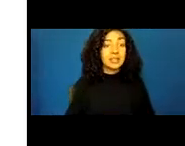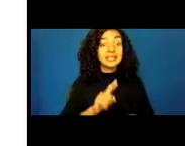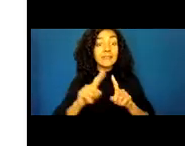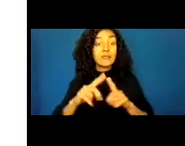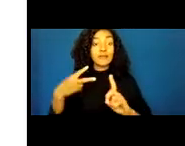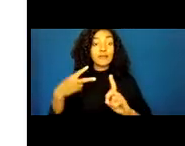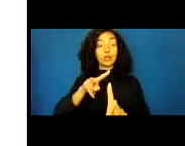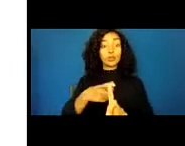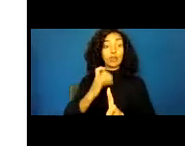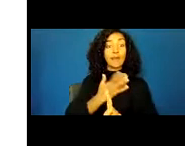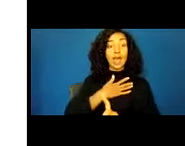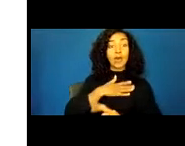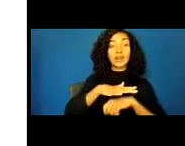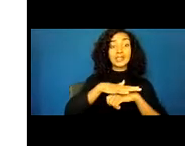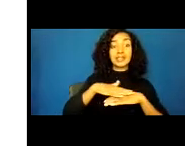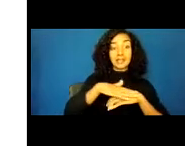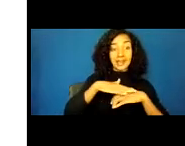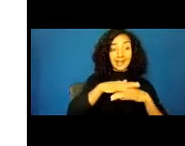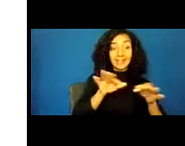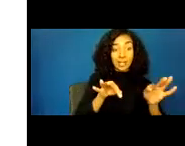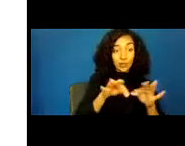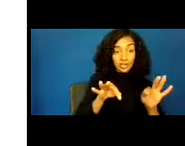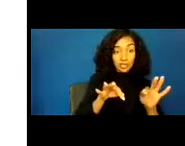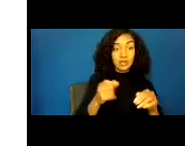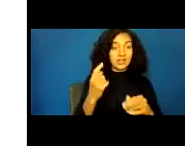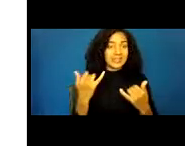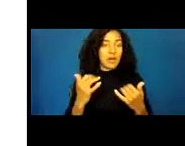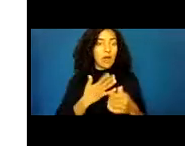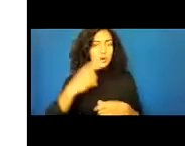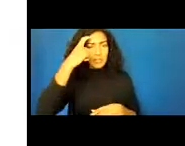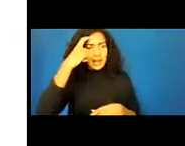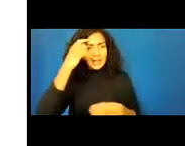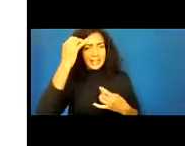translate even if you have not spoken your language.